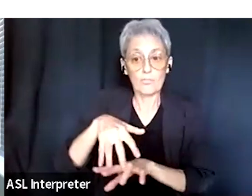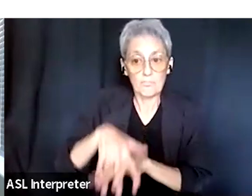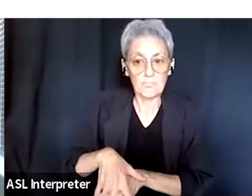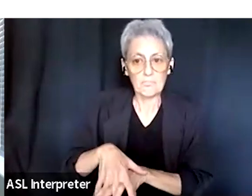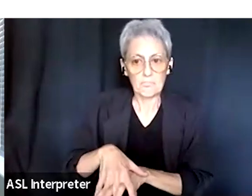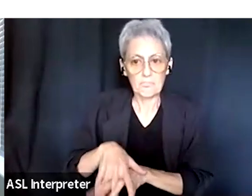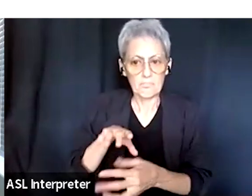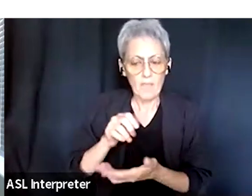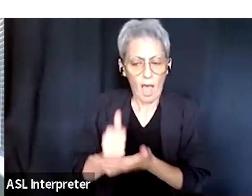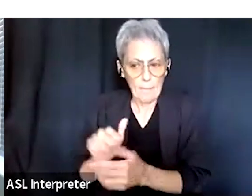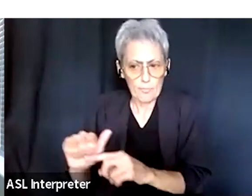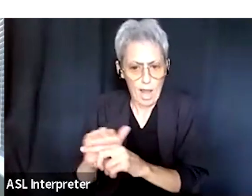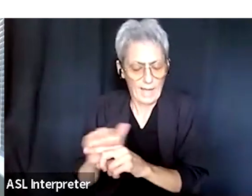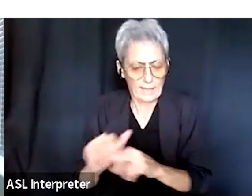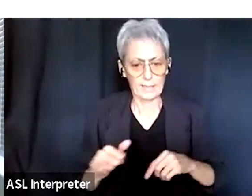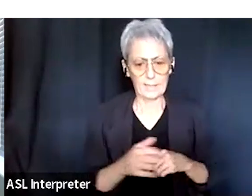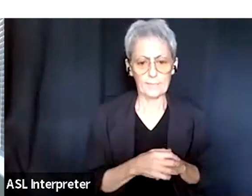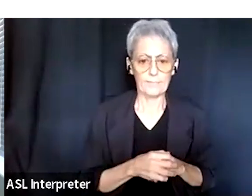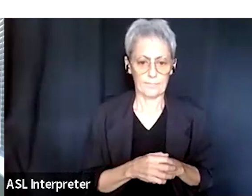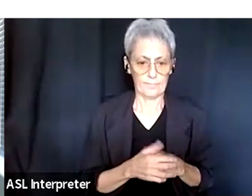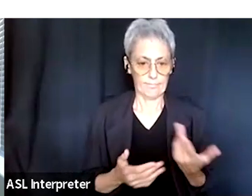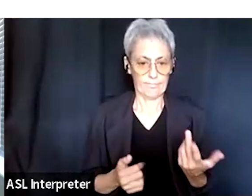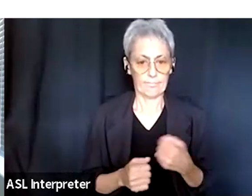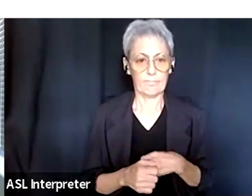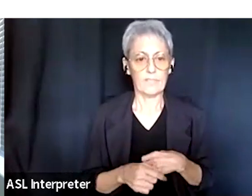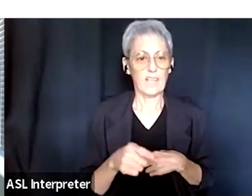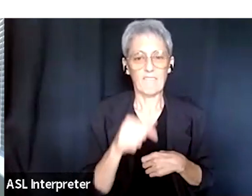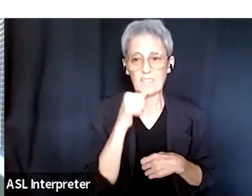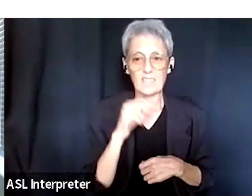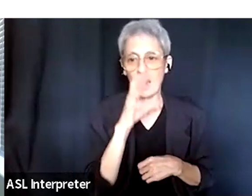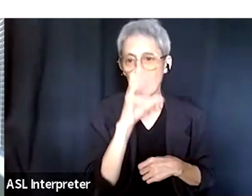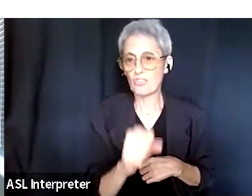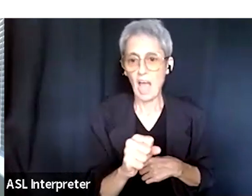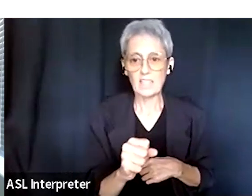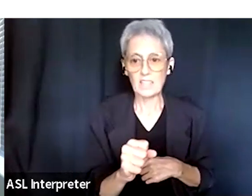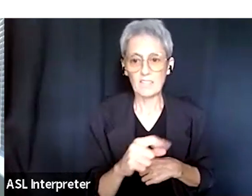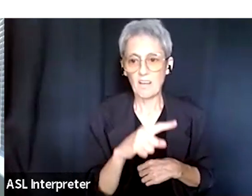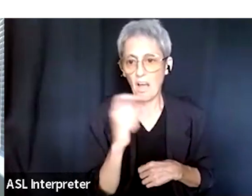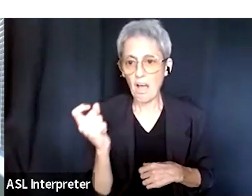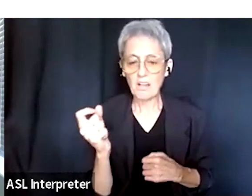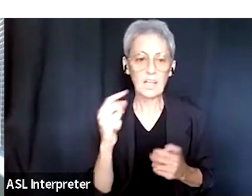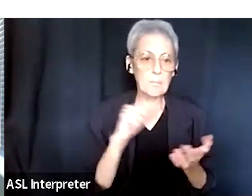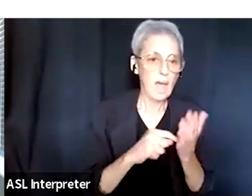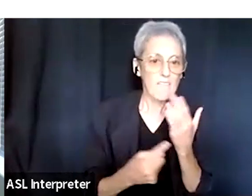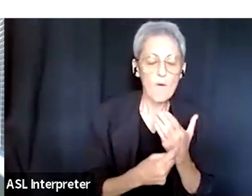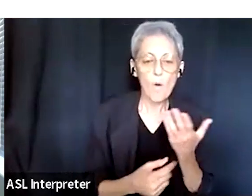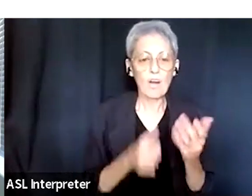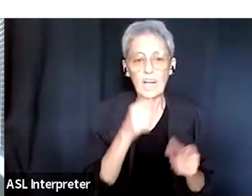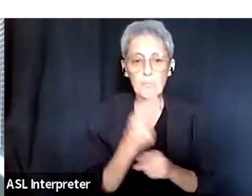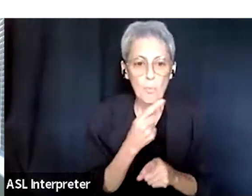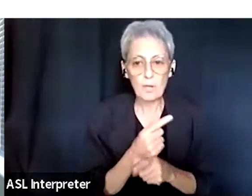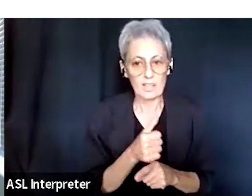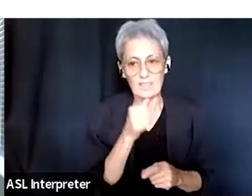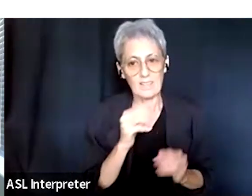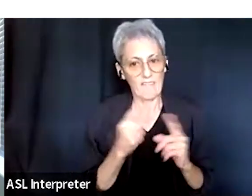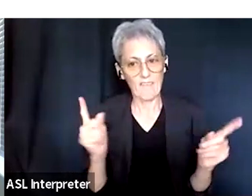kind of unattractive, inappropriate metaphor. And so although we're at pains not to